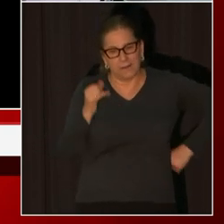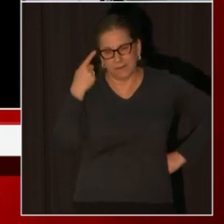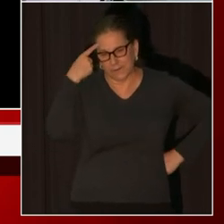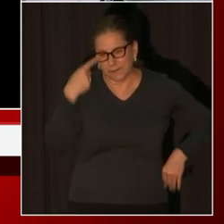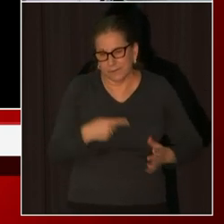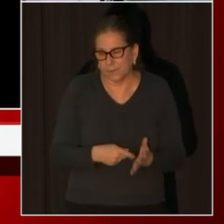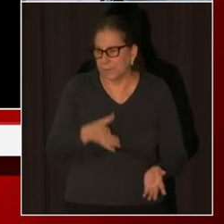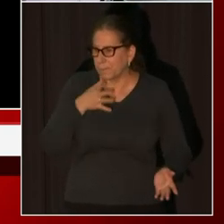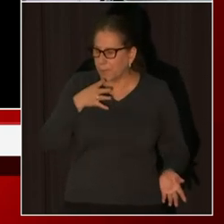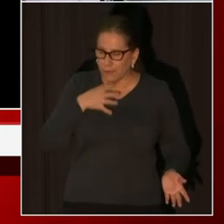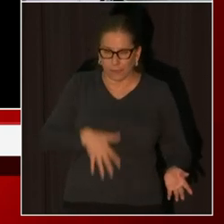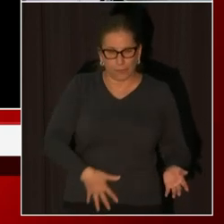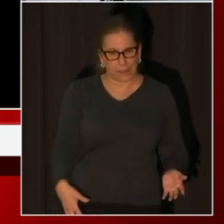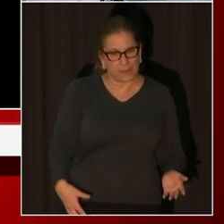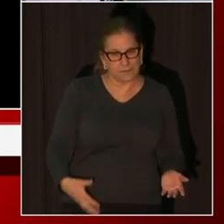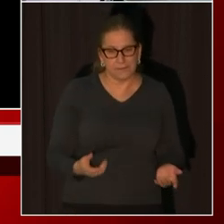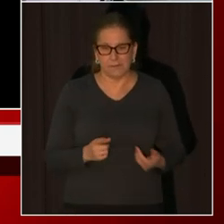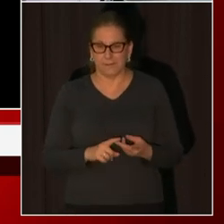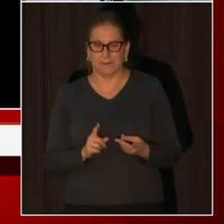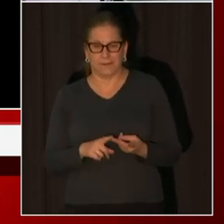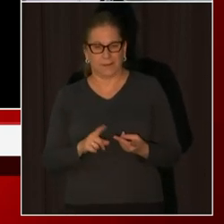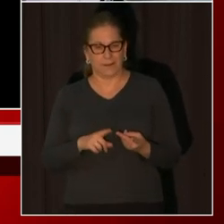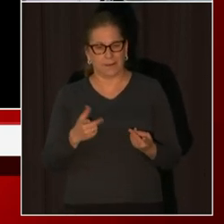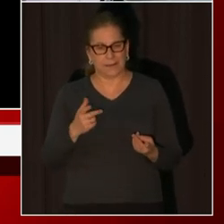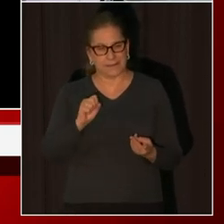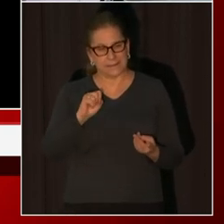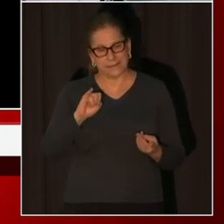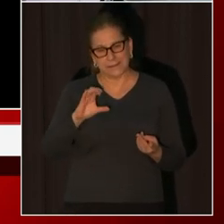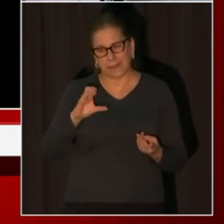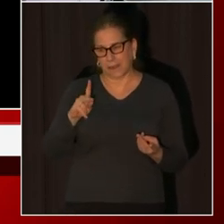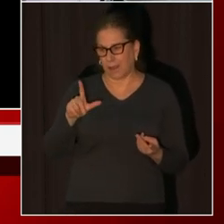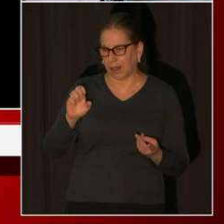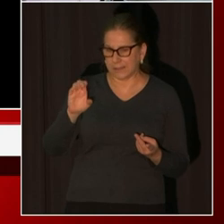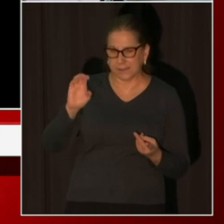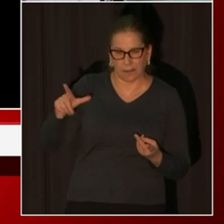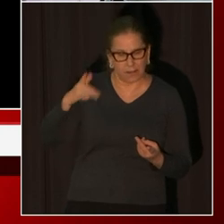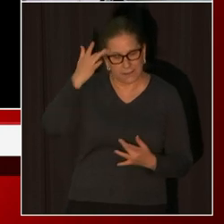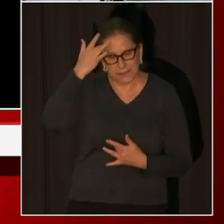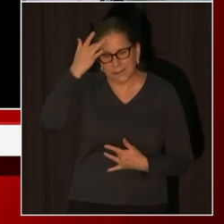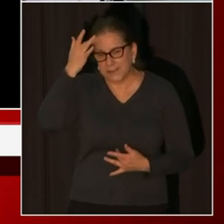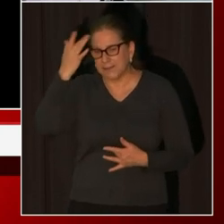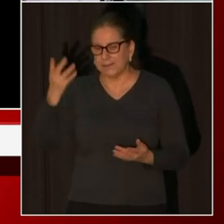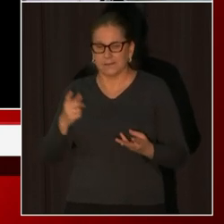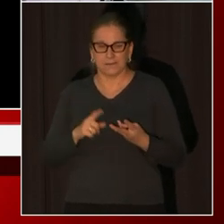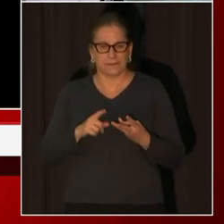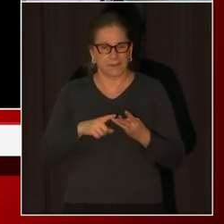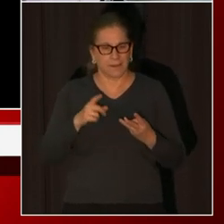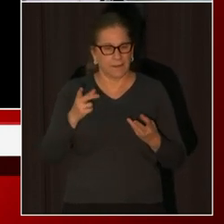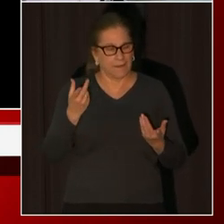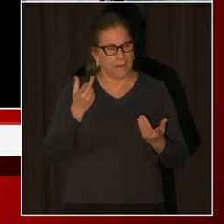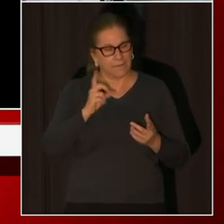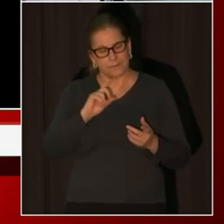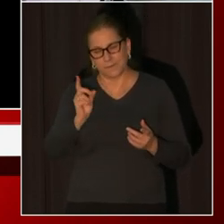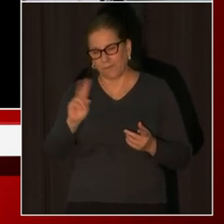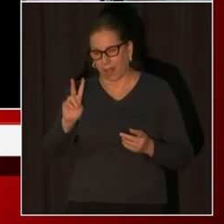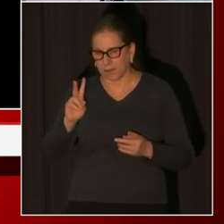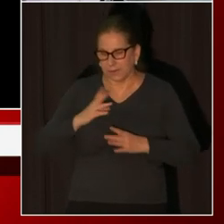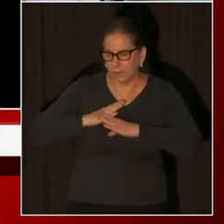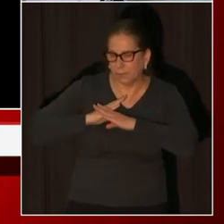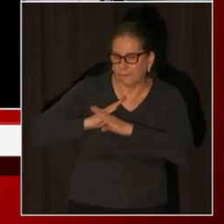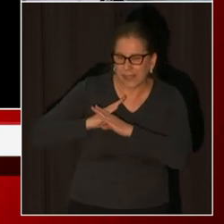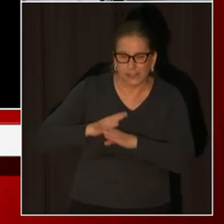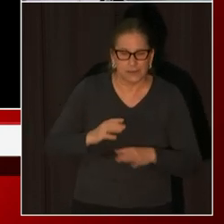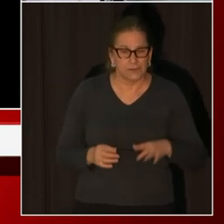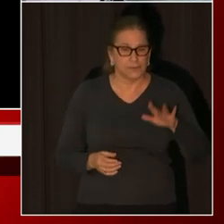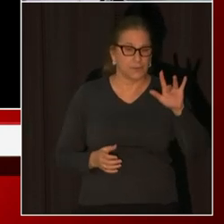co-occurring disorders, violence prevention, for example. and $25 million to support the development of